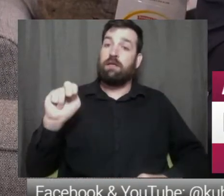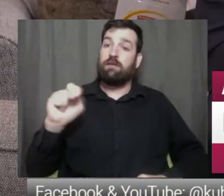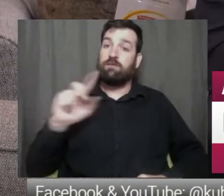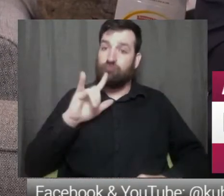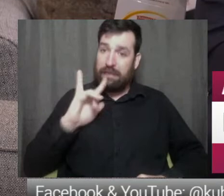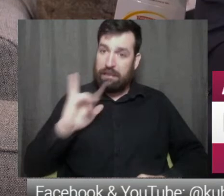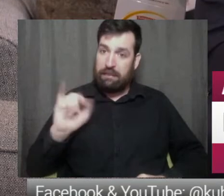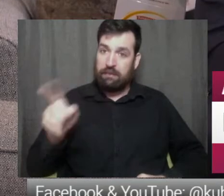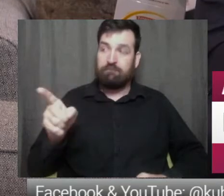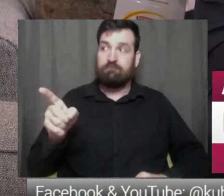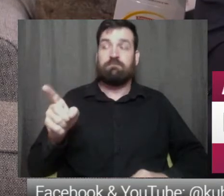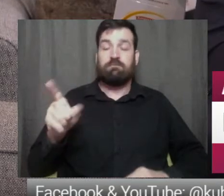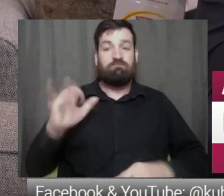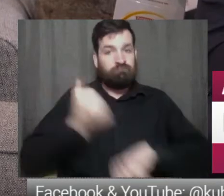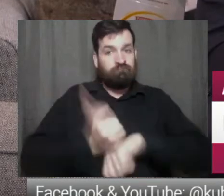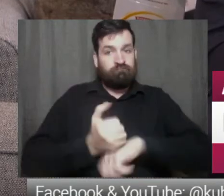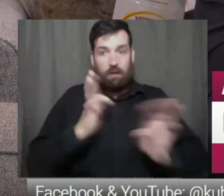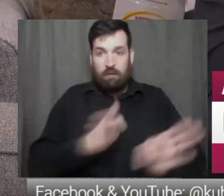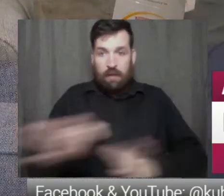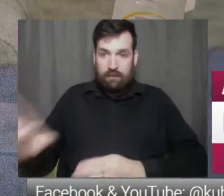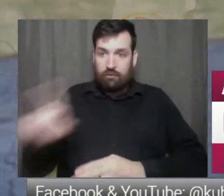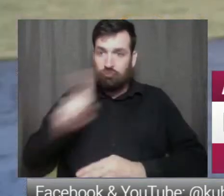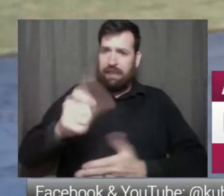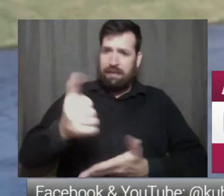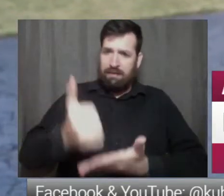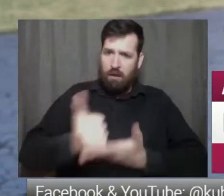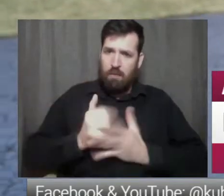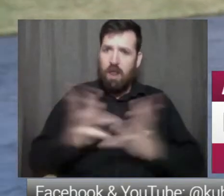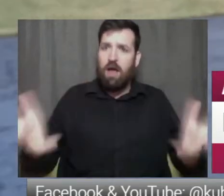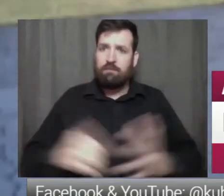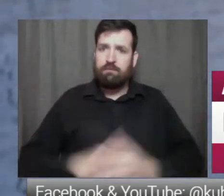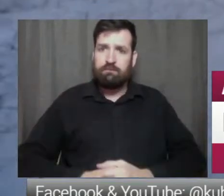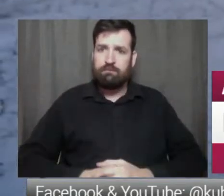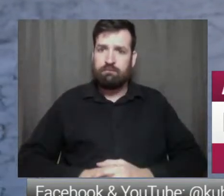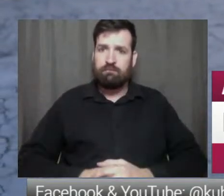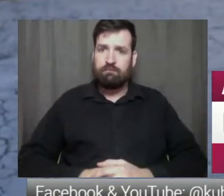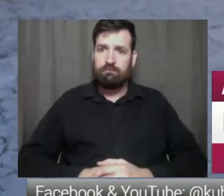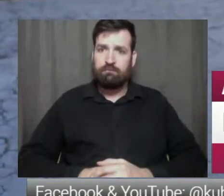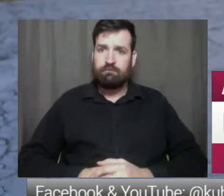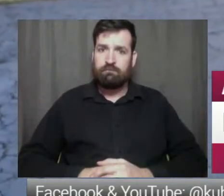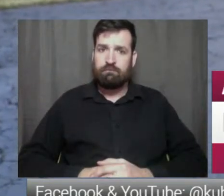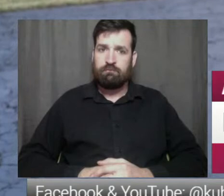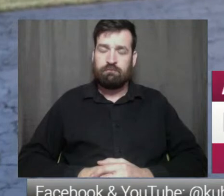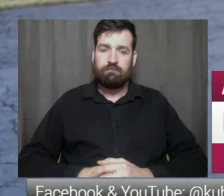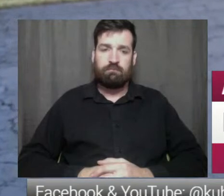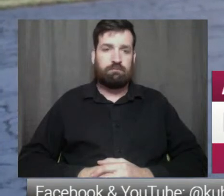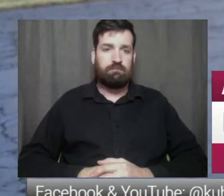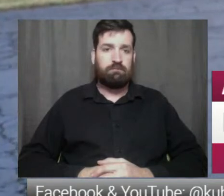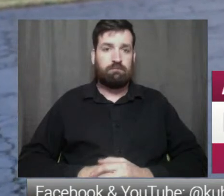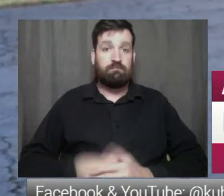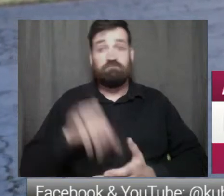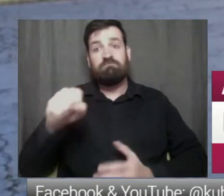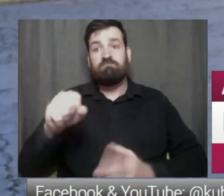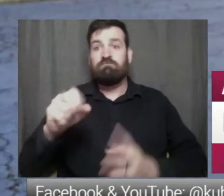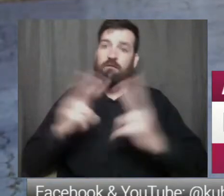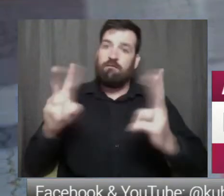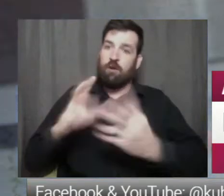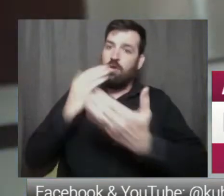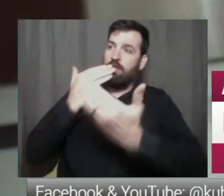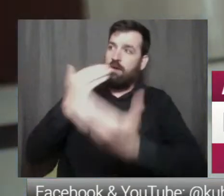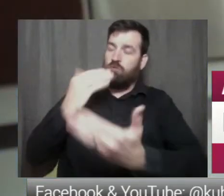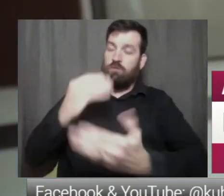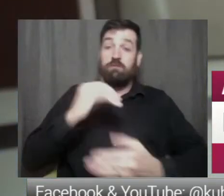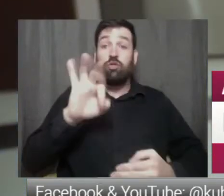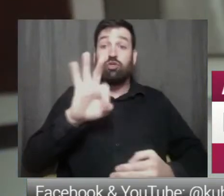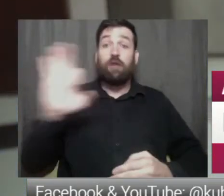put a plan in place that helped a lot. Yeah, it was. I'm just very thankful. Jeff was rushed to the